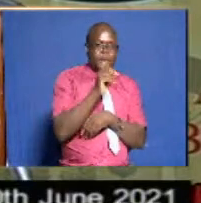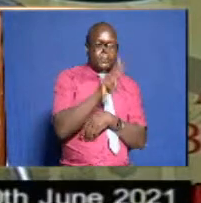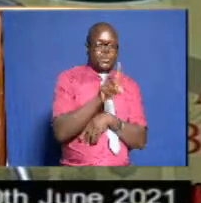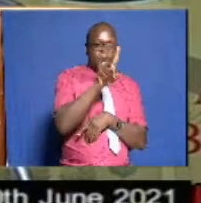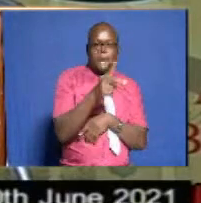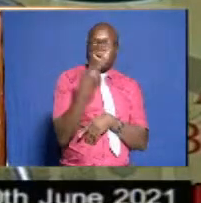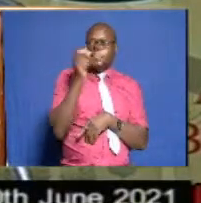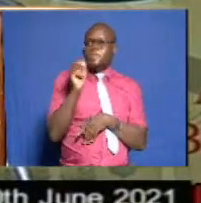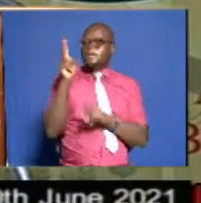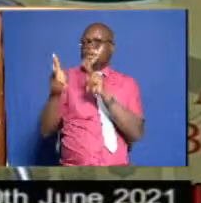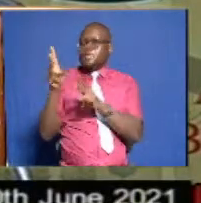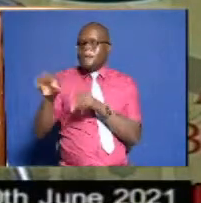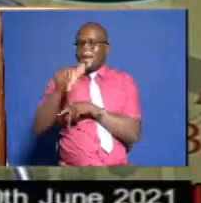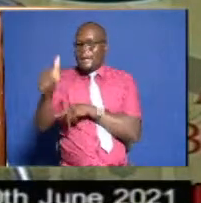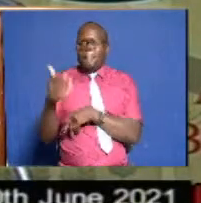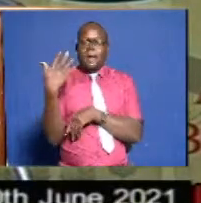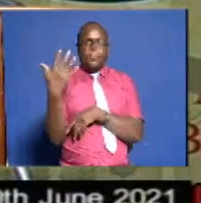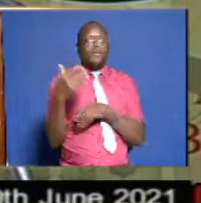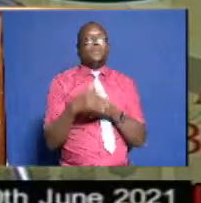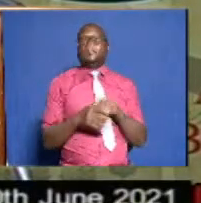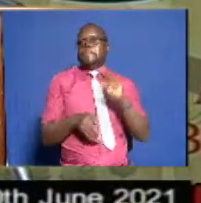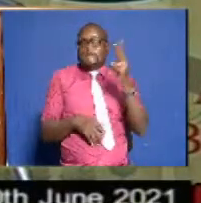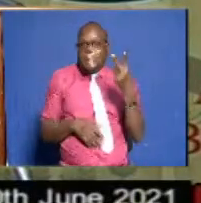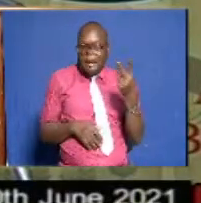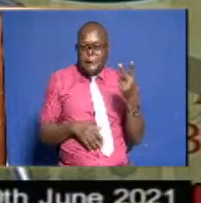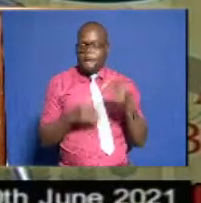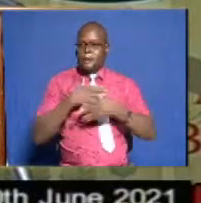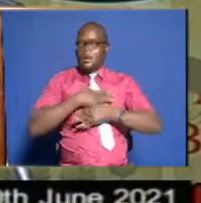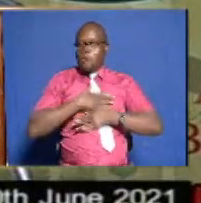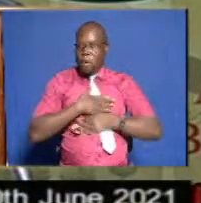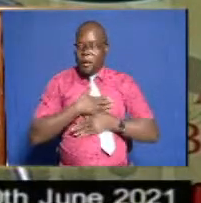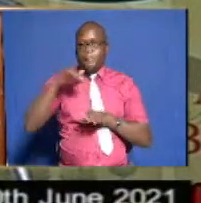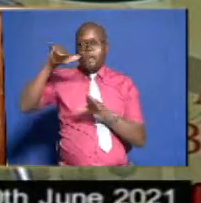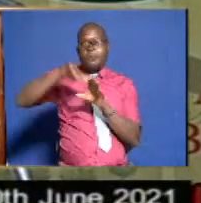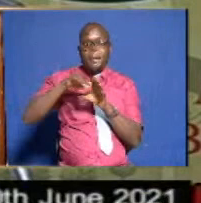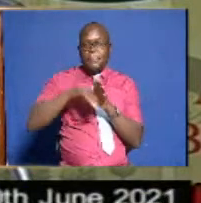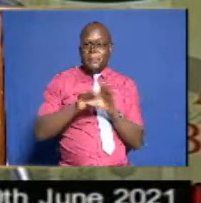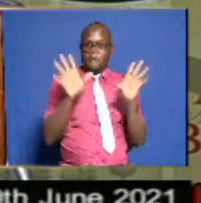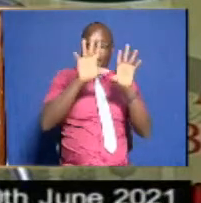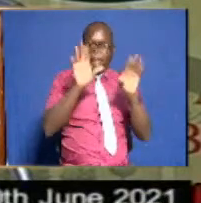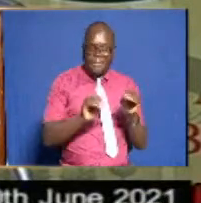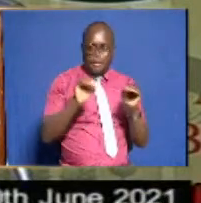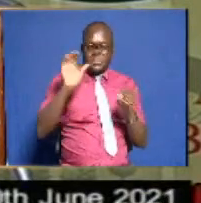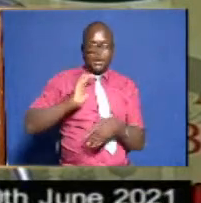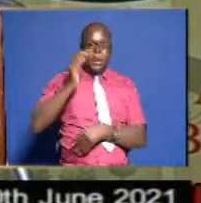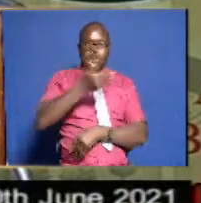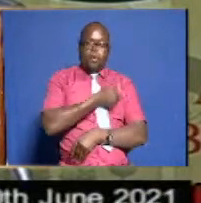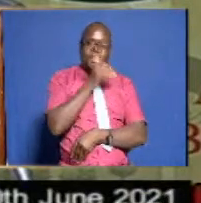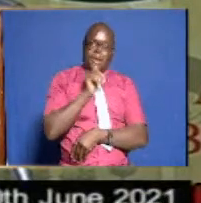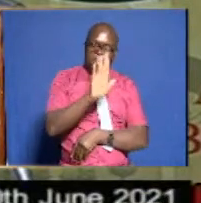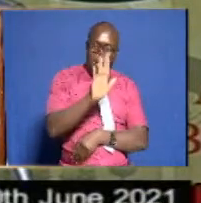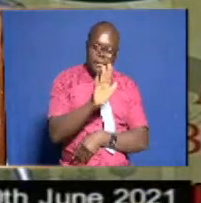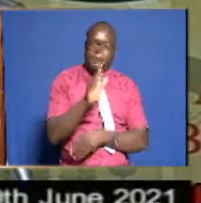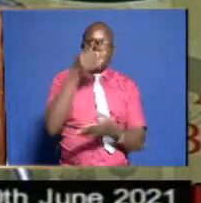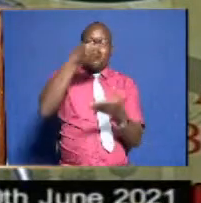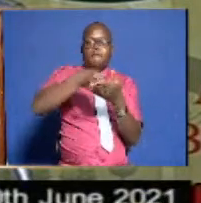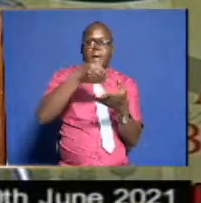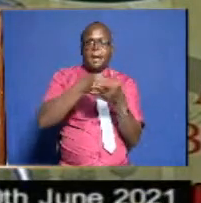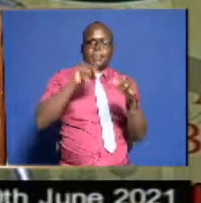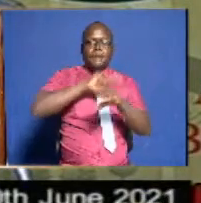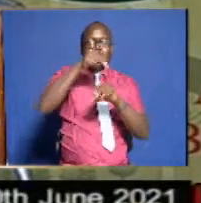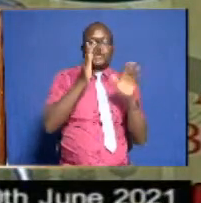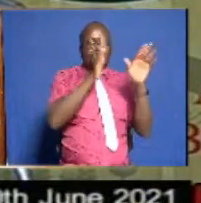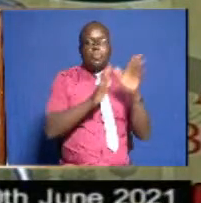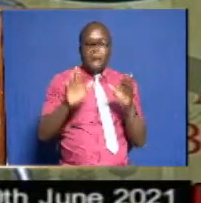documents. Second, to Honorable Members of the Budget and Appropriation Committee, the Finance and National Planning